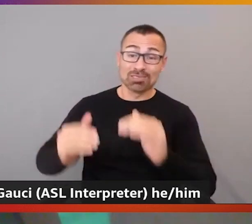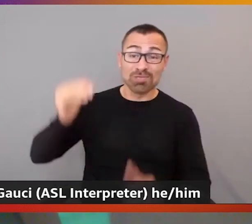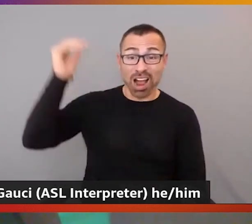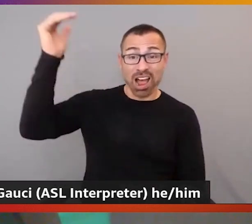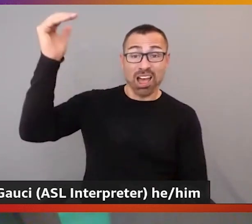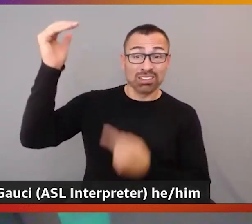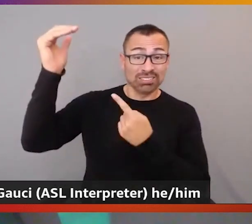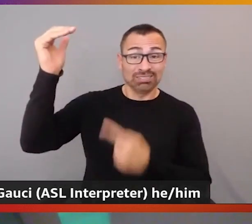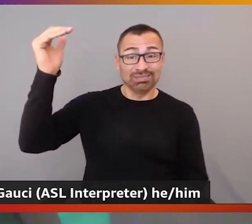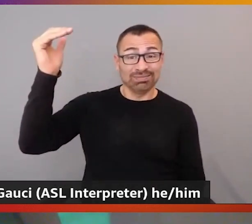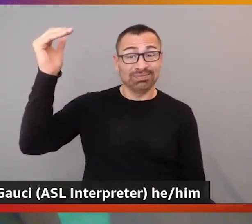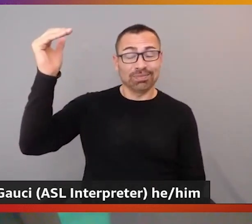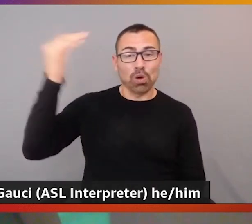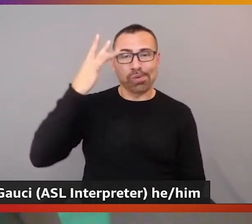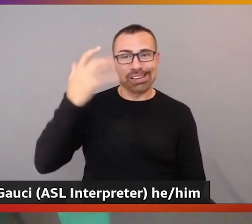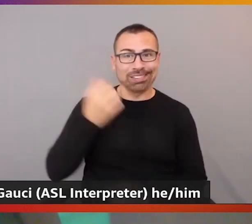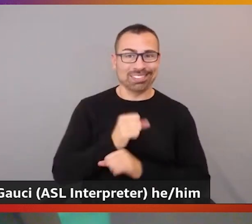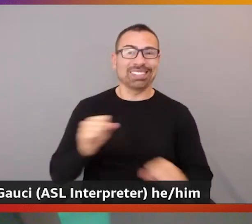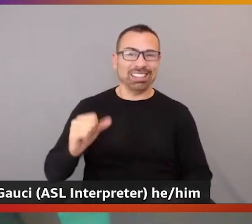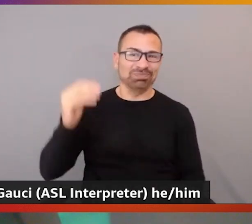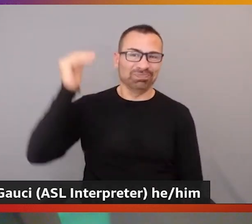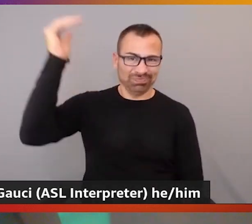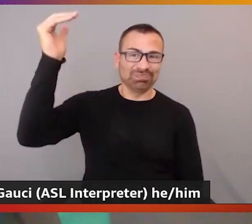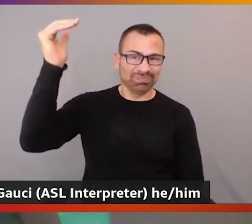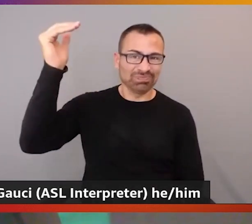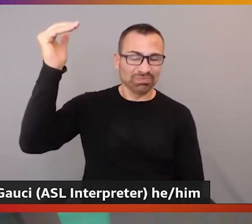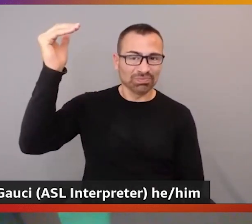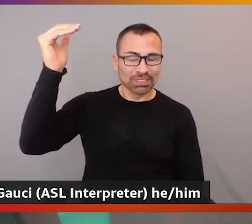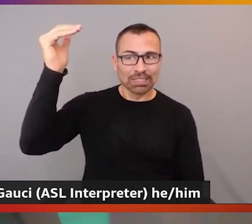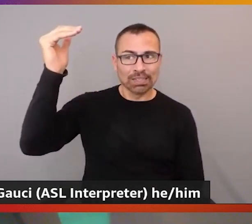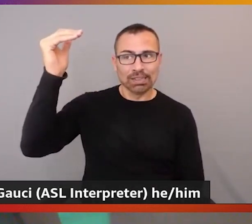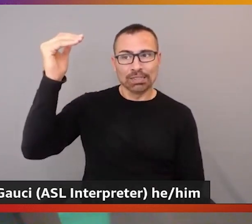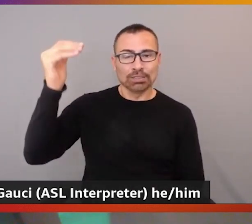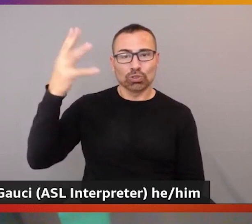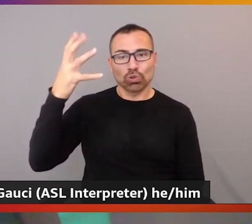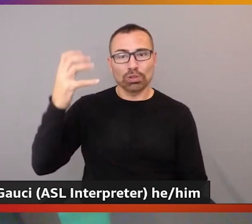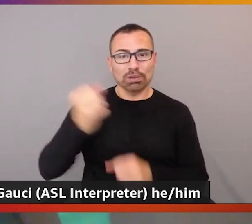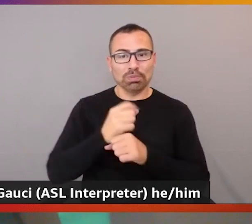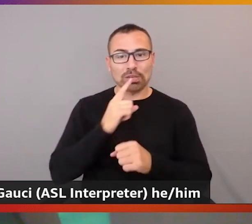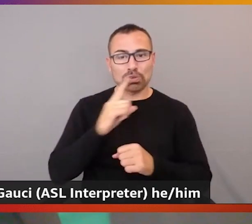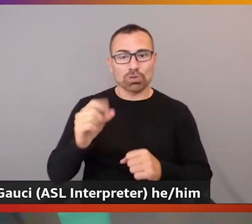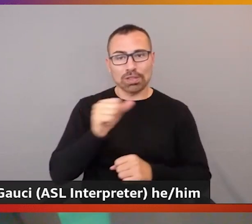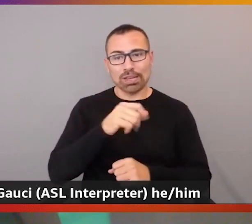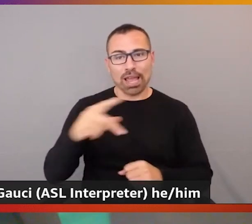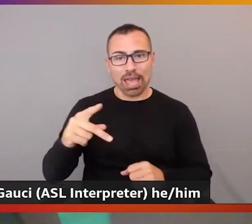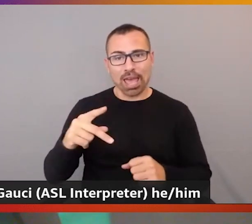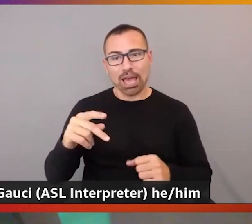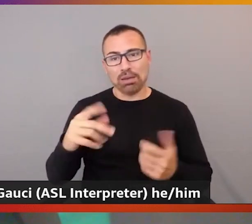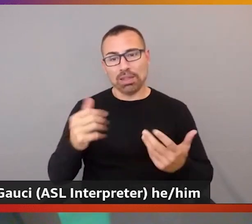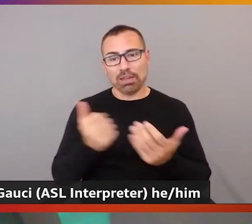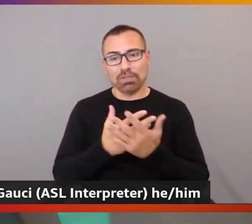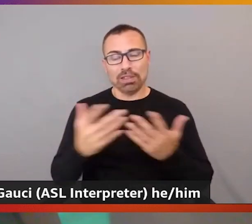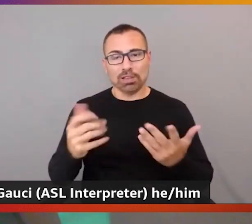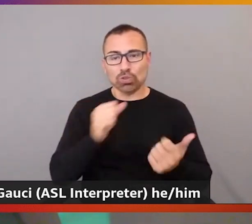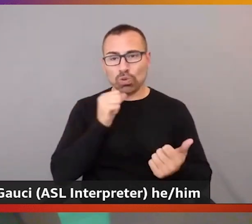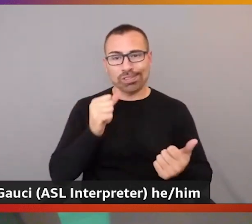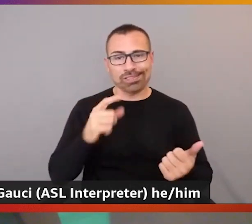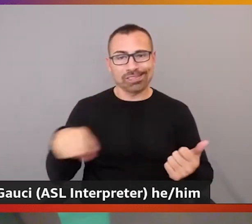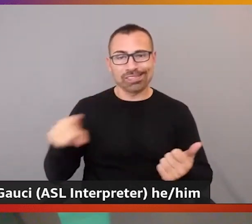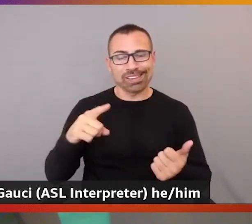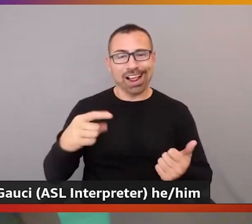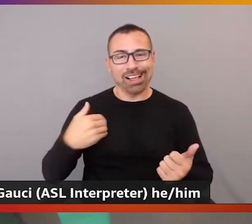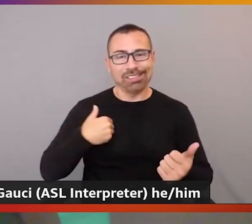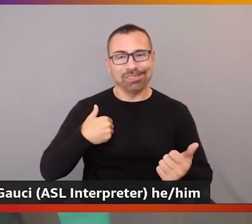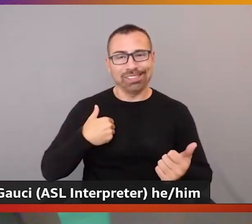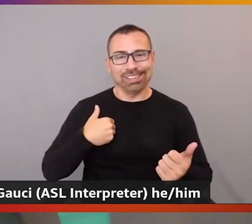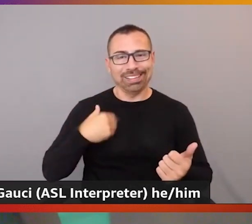because you just want to be safe, so that so that you meet your application SLAs and your end users don't get a bad experience or a slow experience.